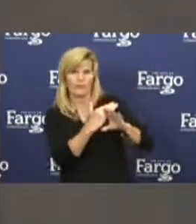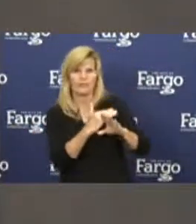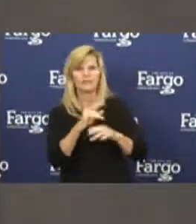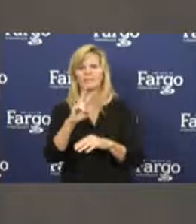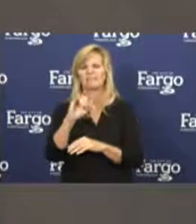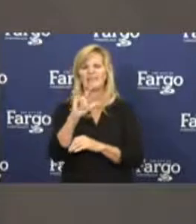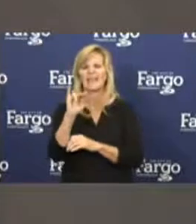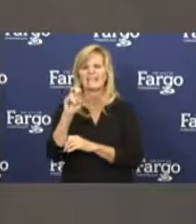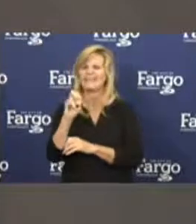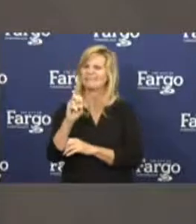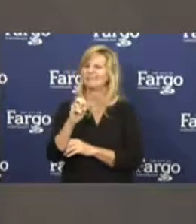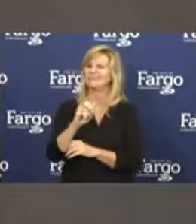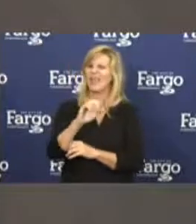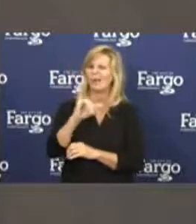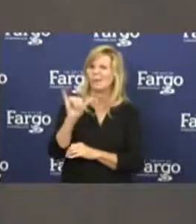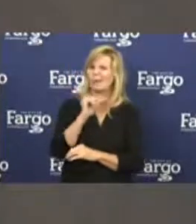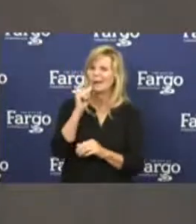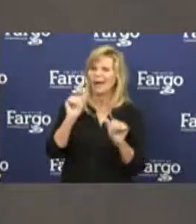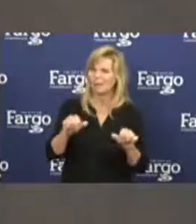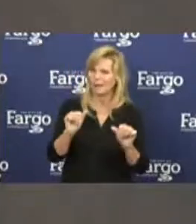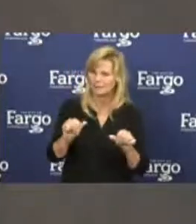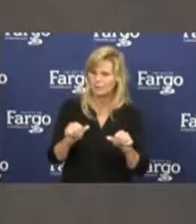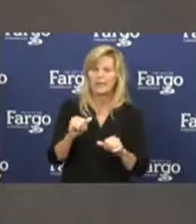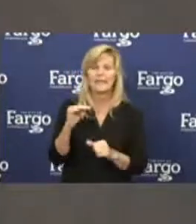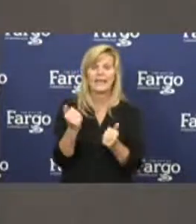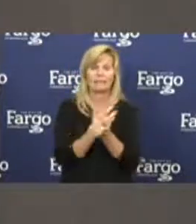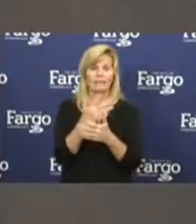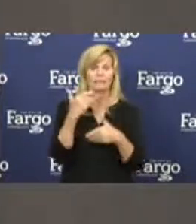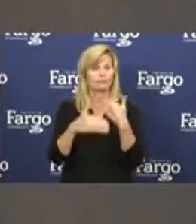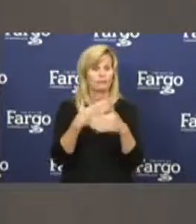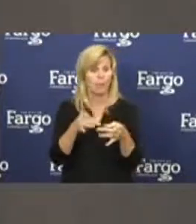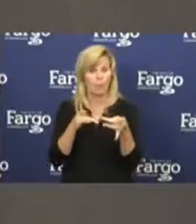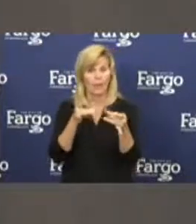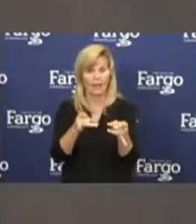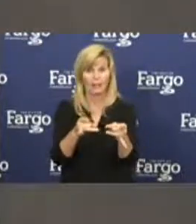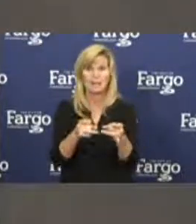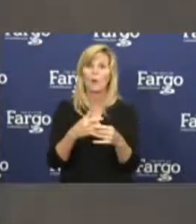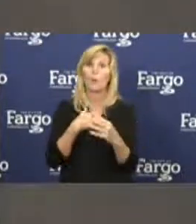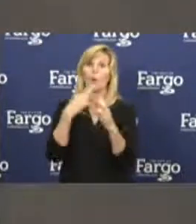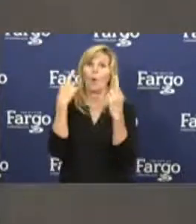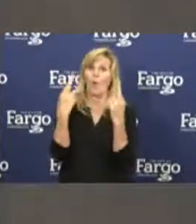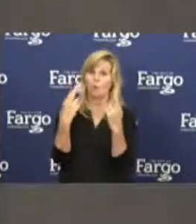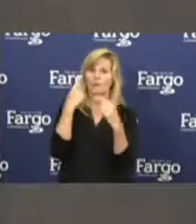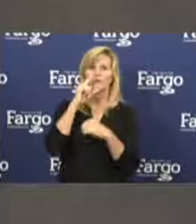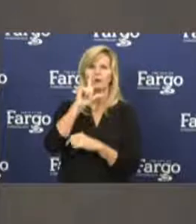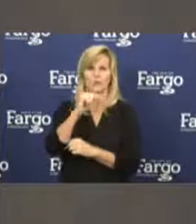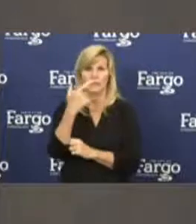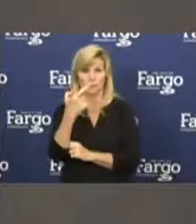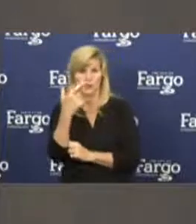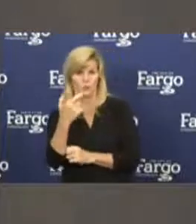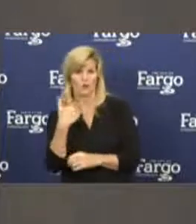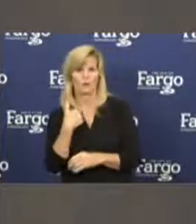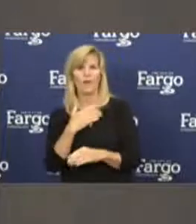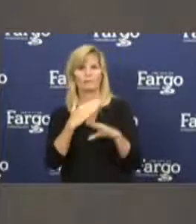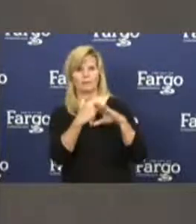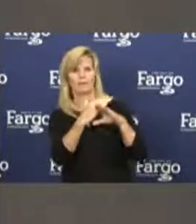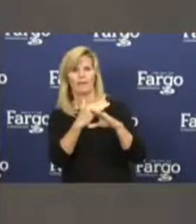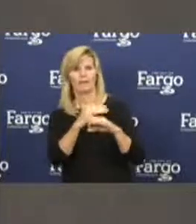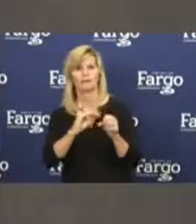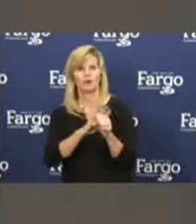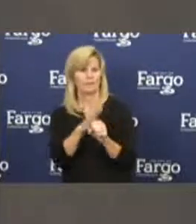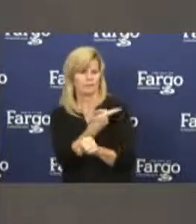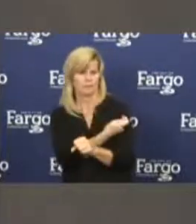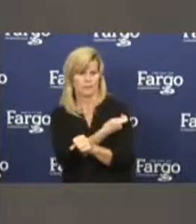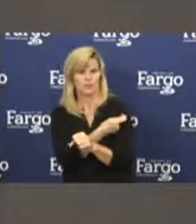highly unlikely. If all goes well, current predictions are for early 2021. Until then, we need to rely on